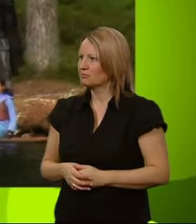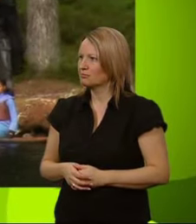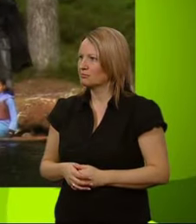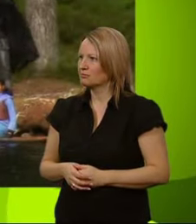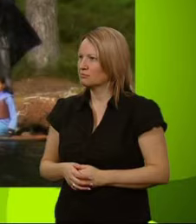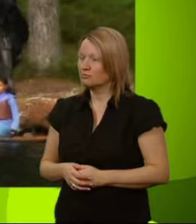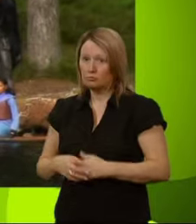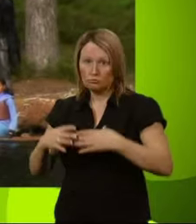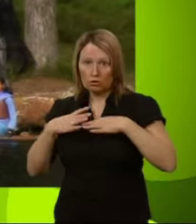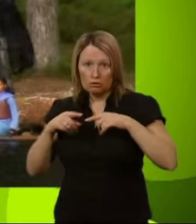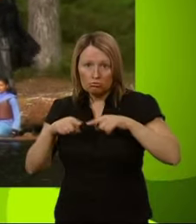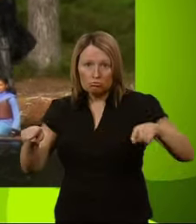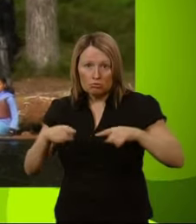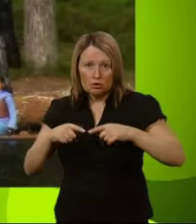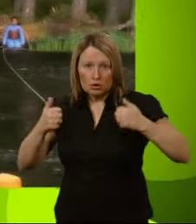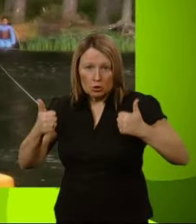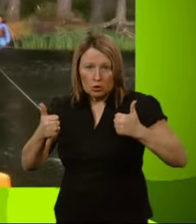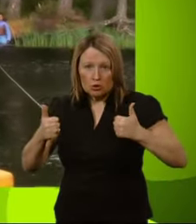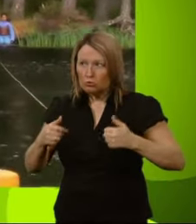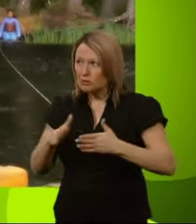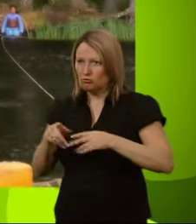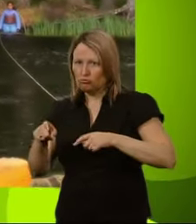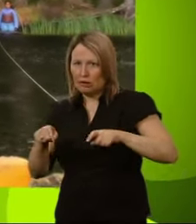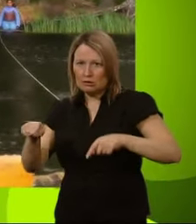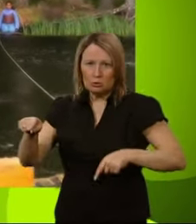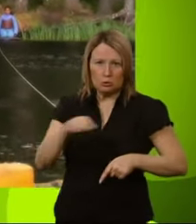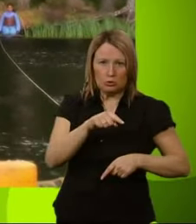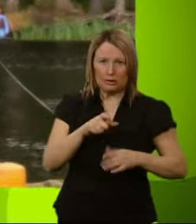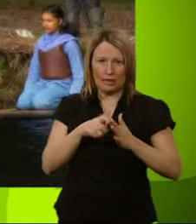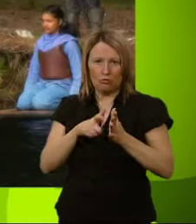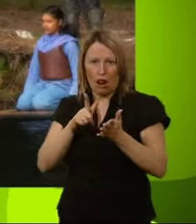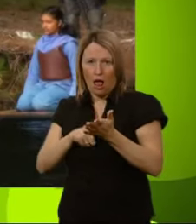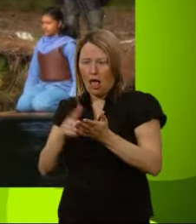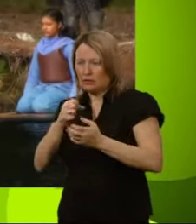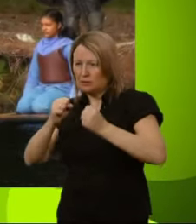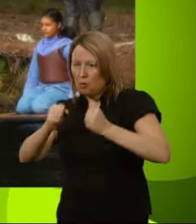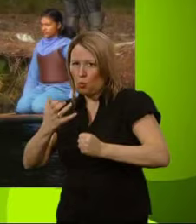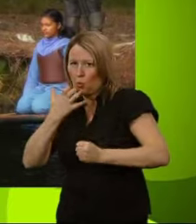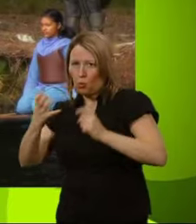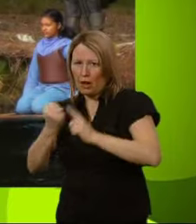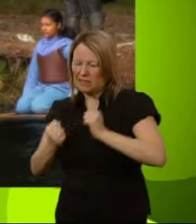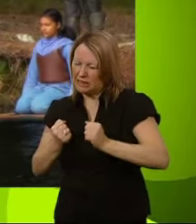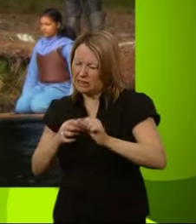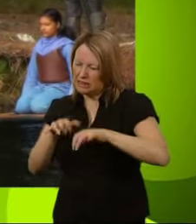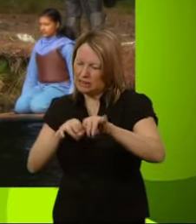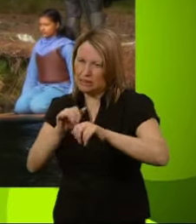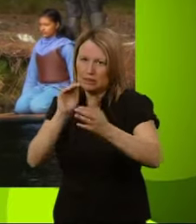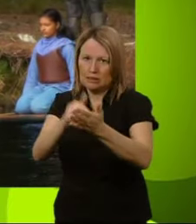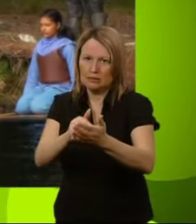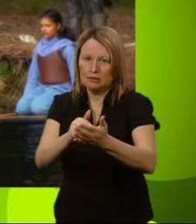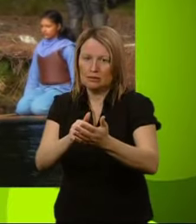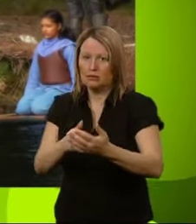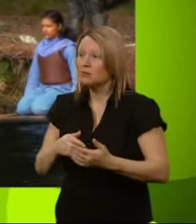A hard-fought and well-matched race saw Dairel's strength and stamina win through in the end.